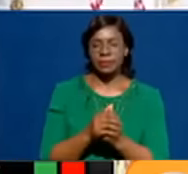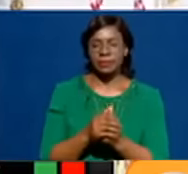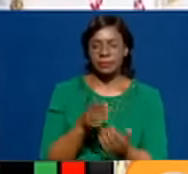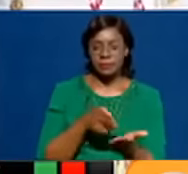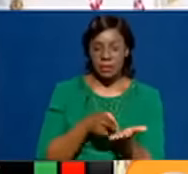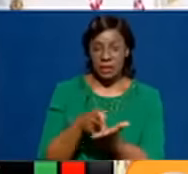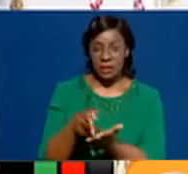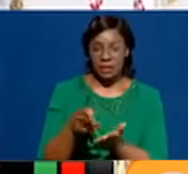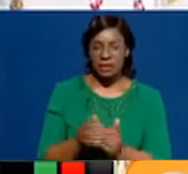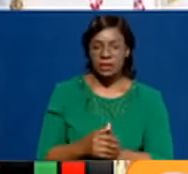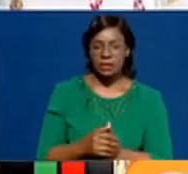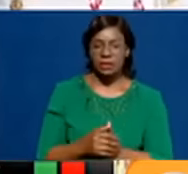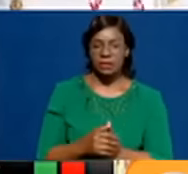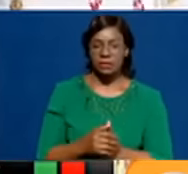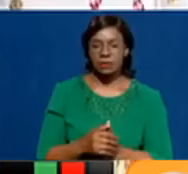integrity,